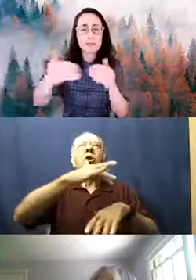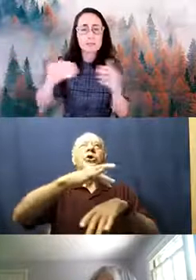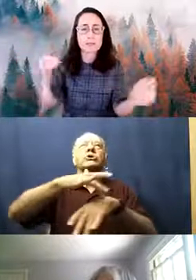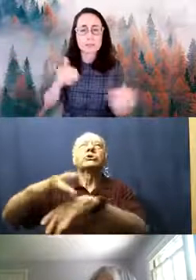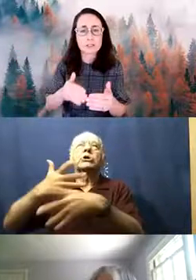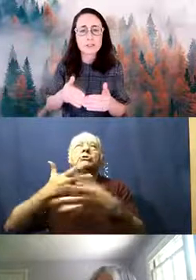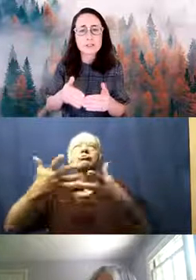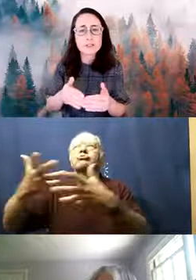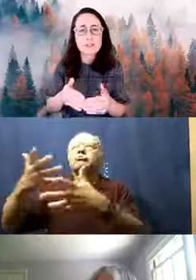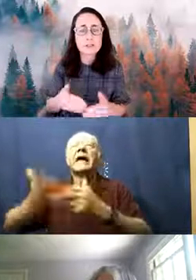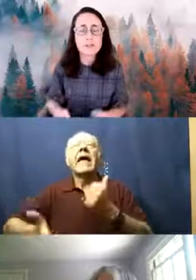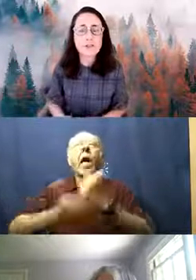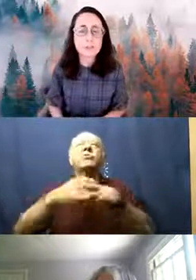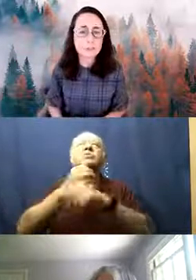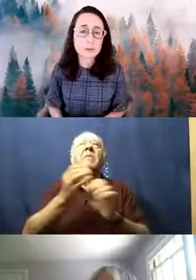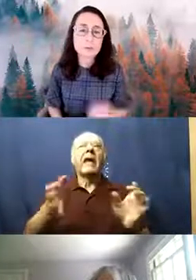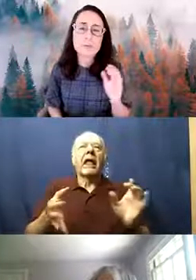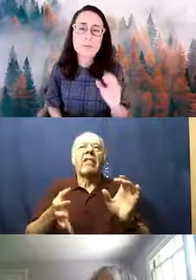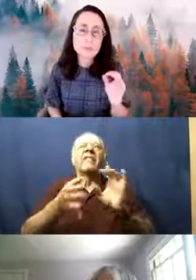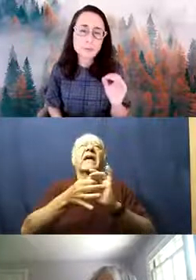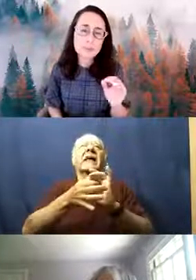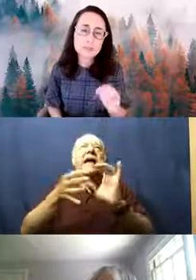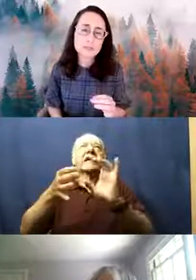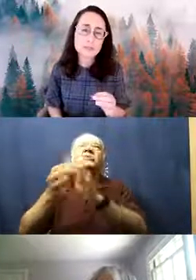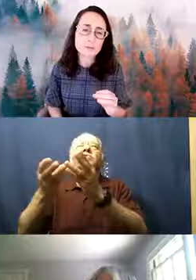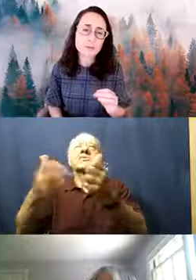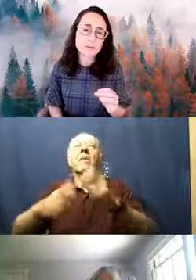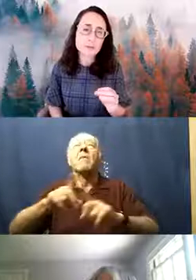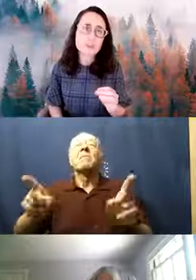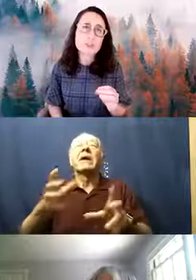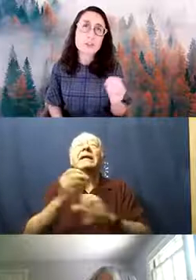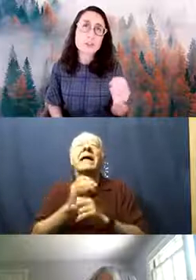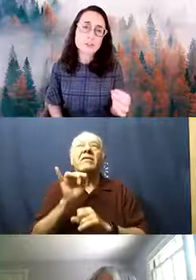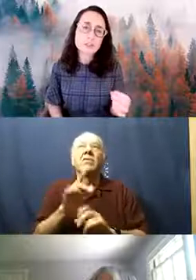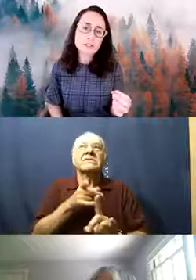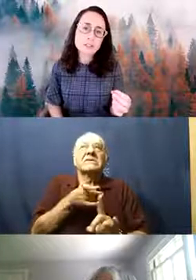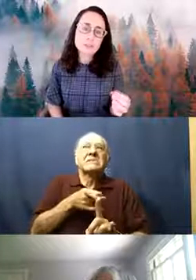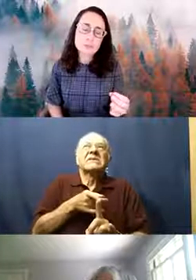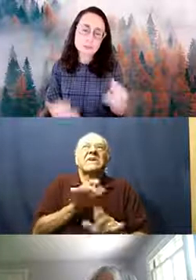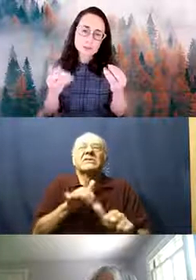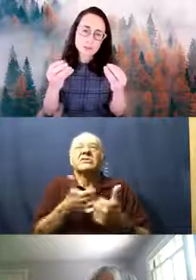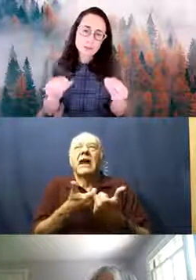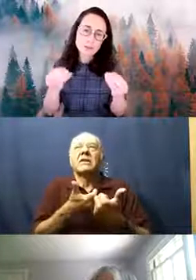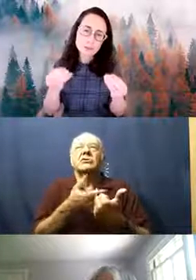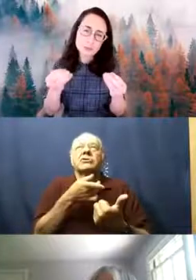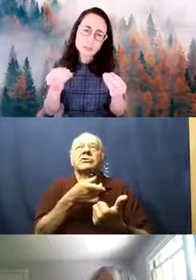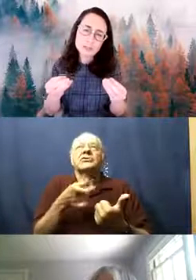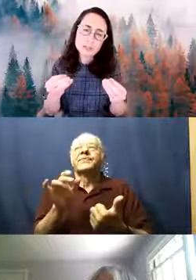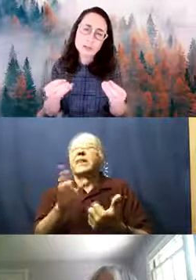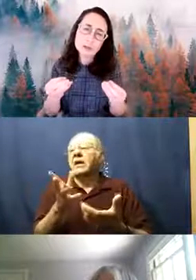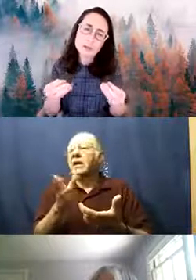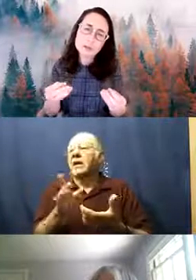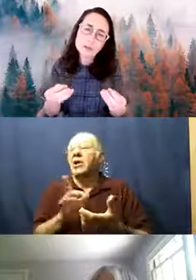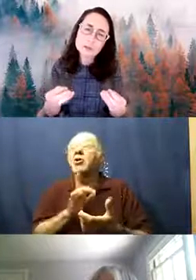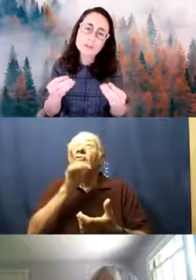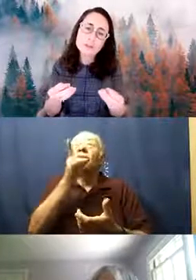us make the connections to solve the problems. But getting those specific challenges, the real data